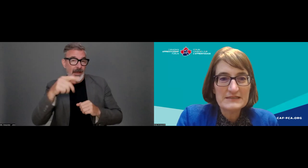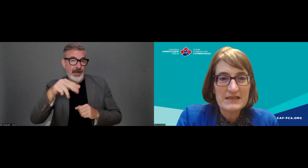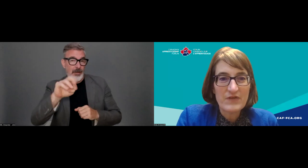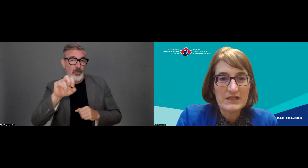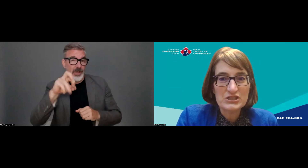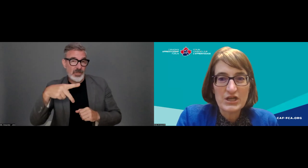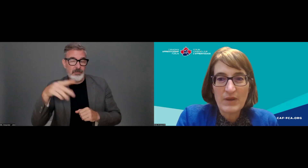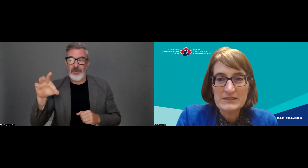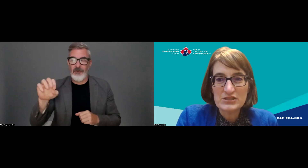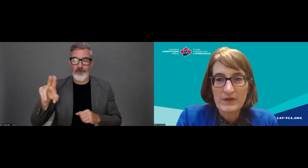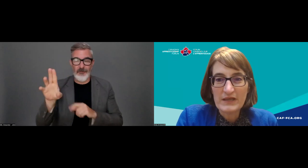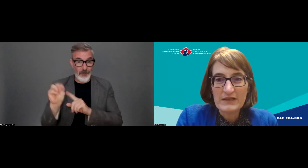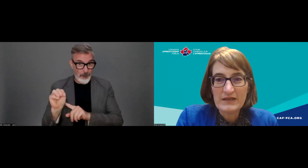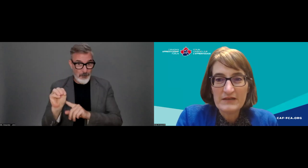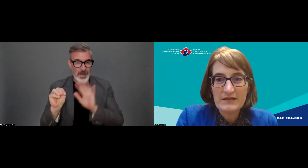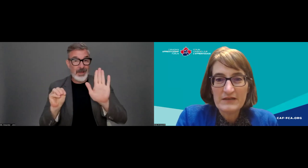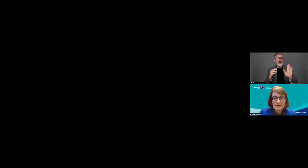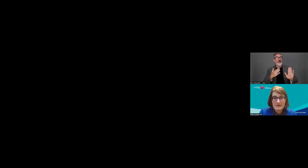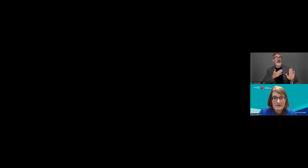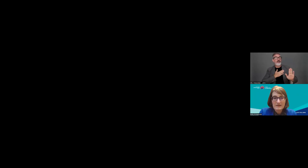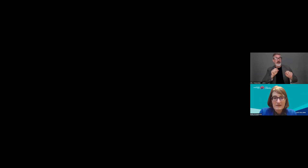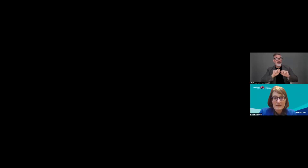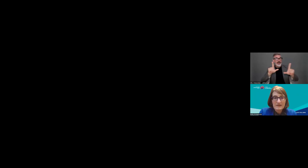I'm just going to see if I can share my screen.